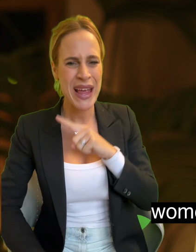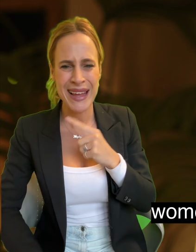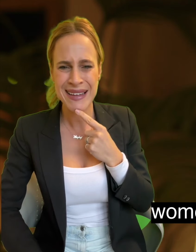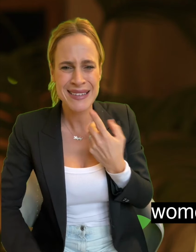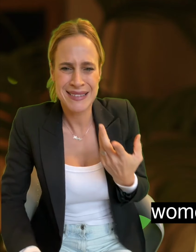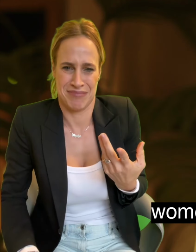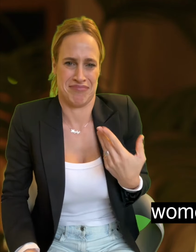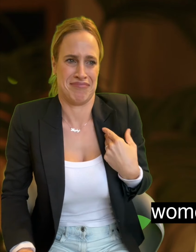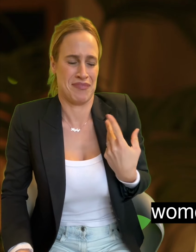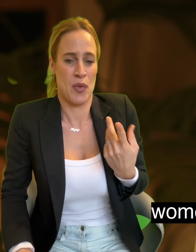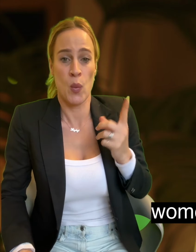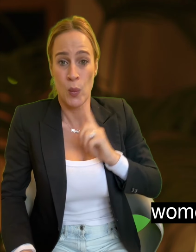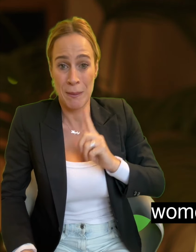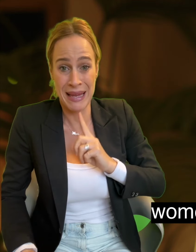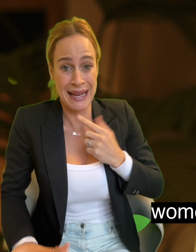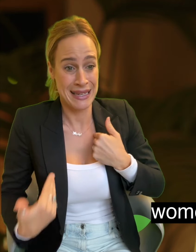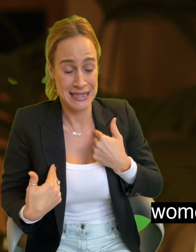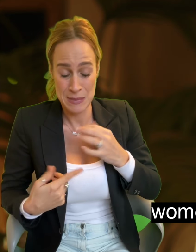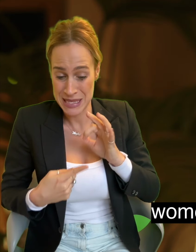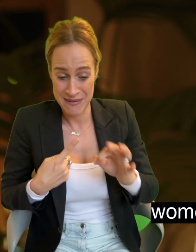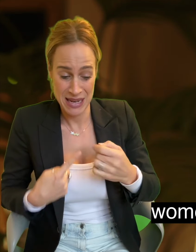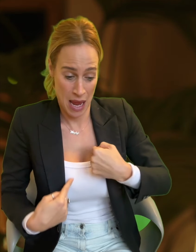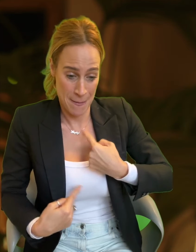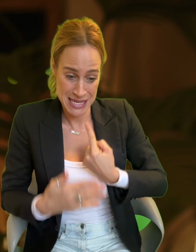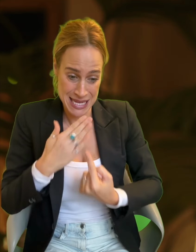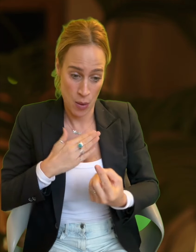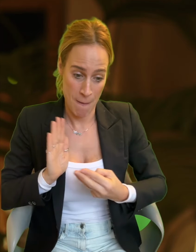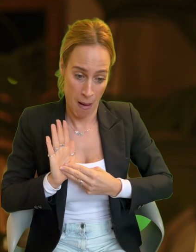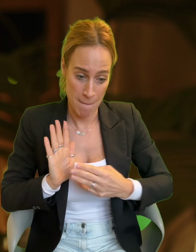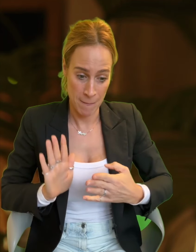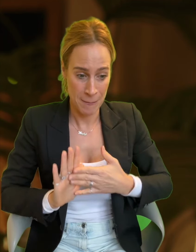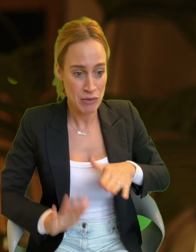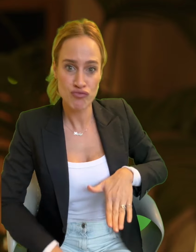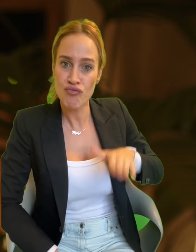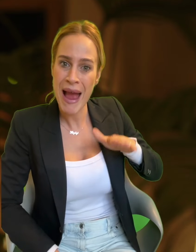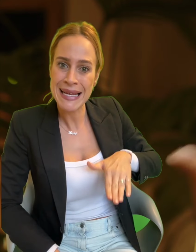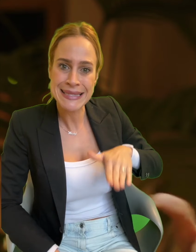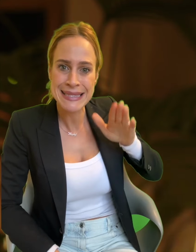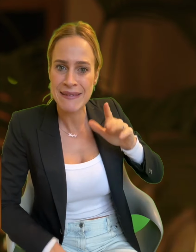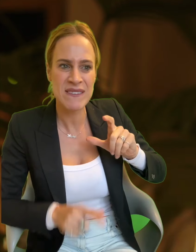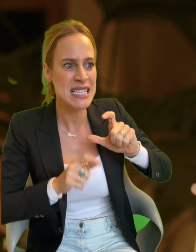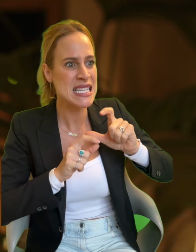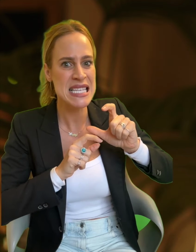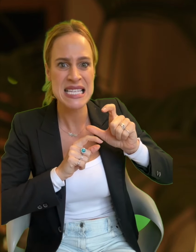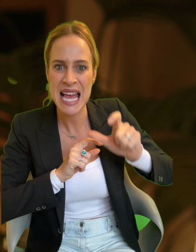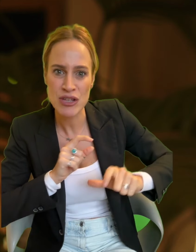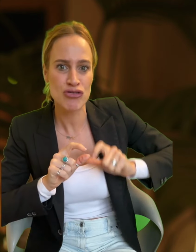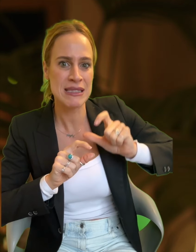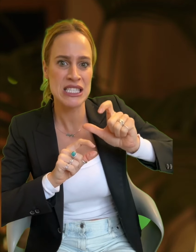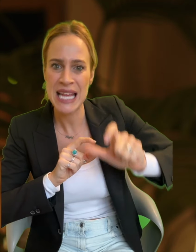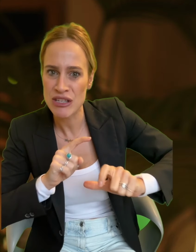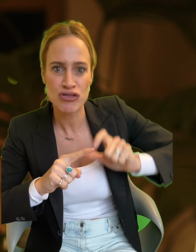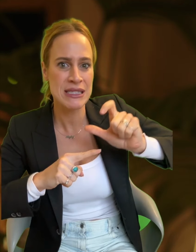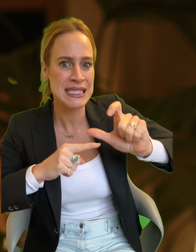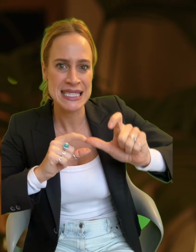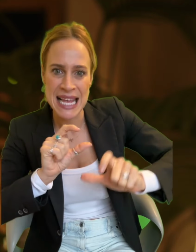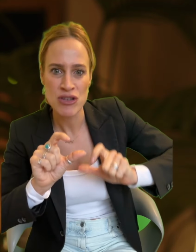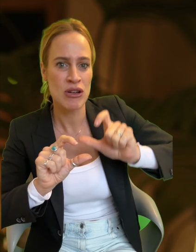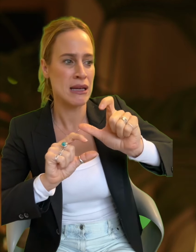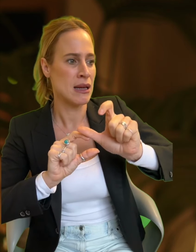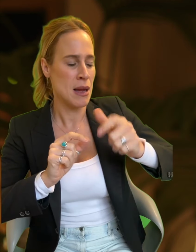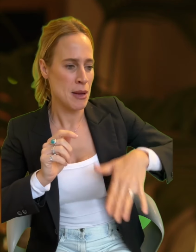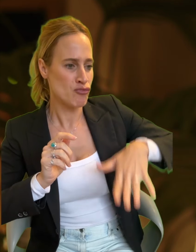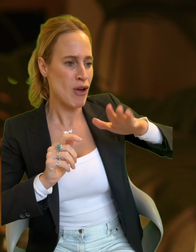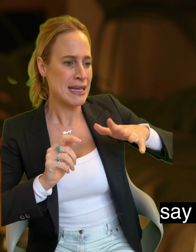women especially, I'm a single mom, we've been raising children for so long, for centuries and centuries. But yet if you talk to any